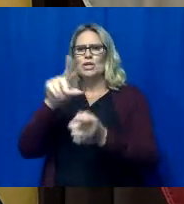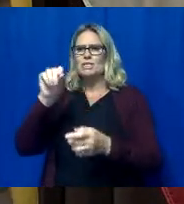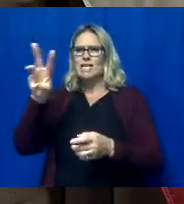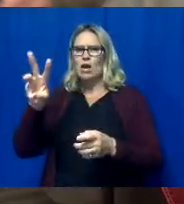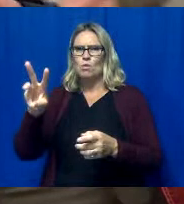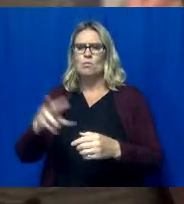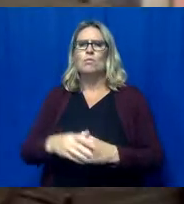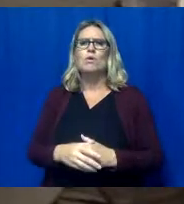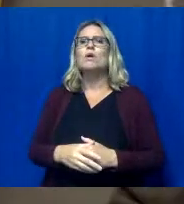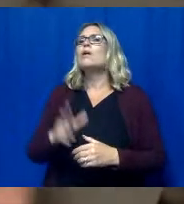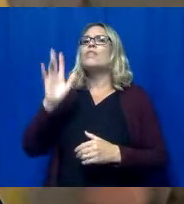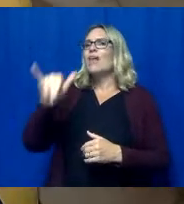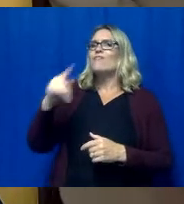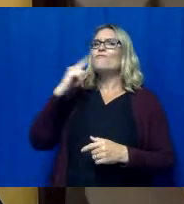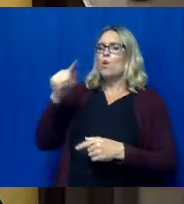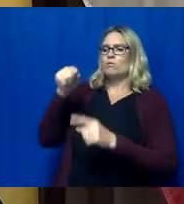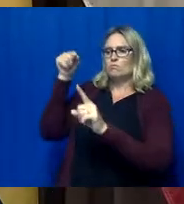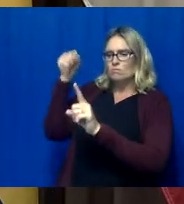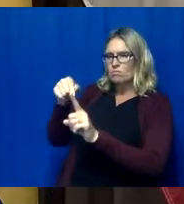pandemic task force.